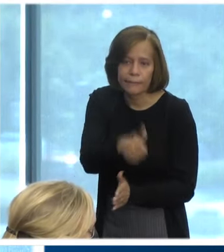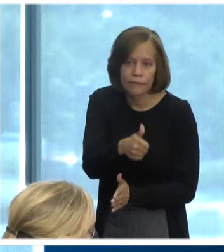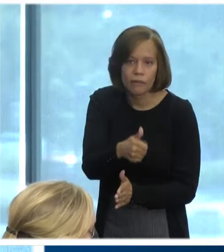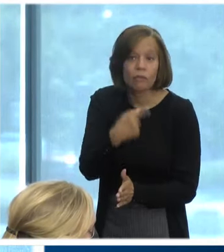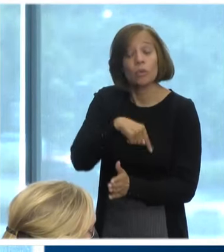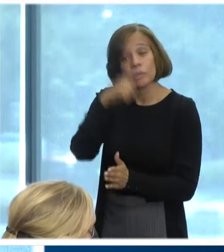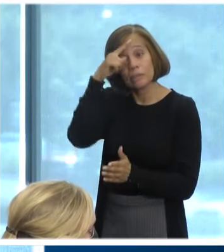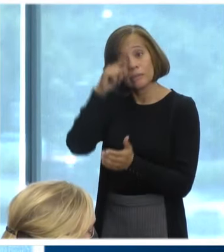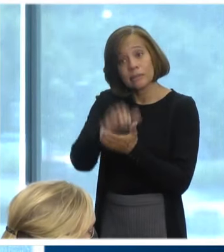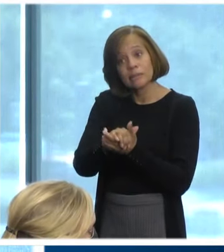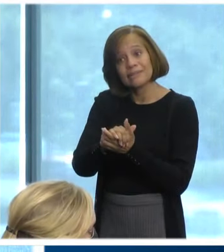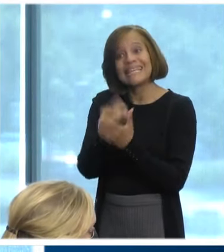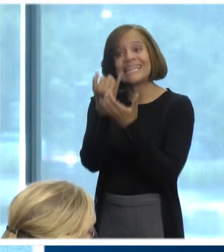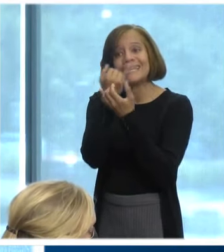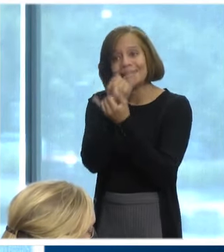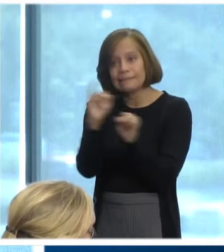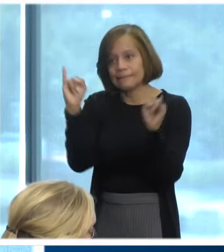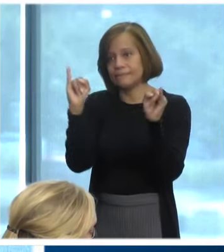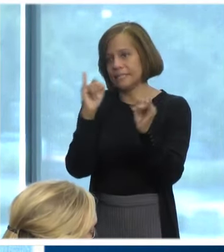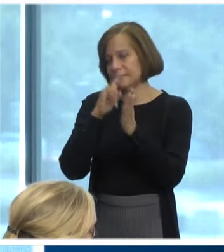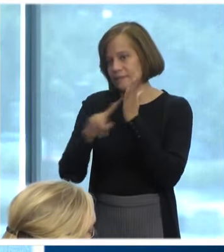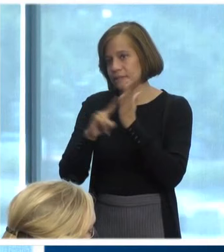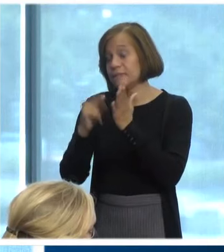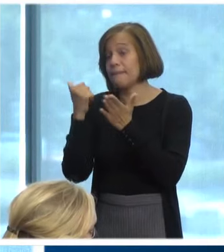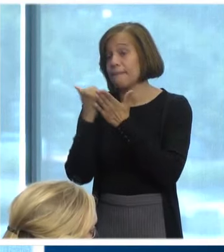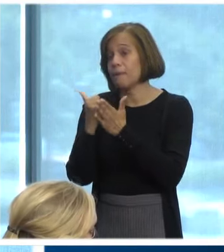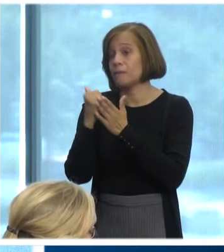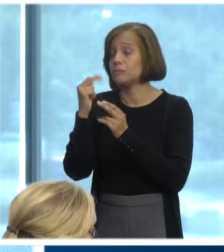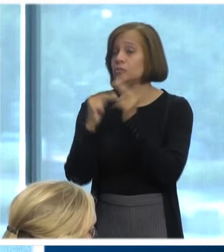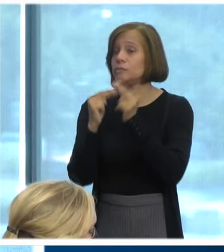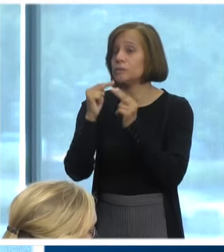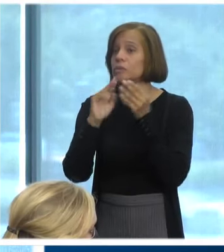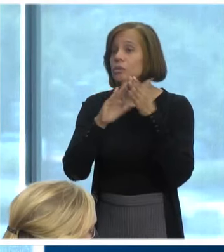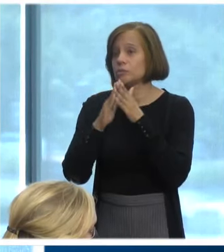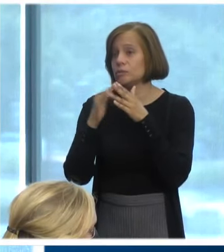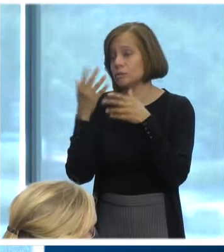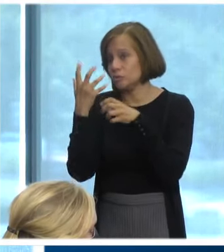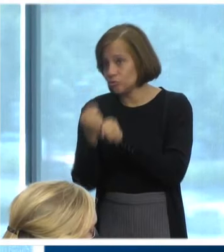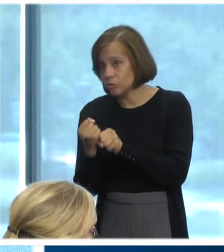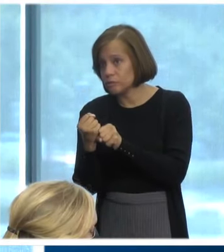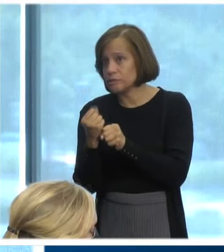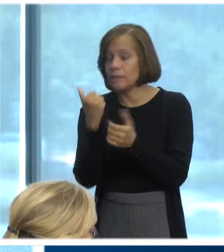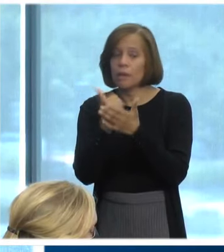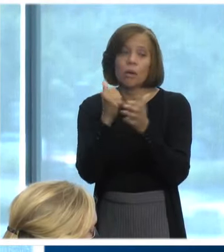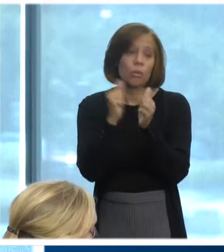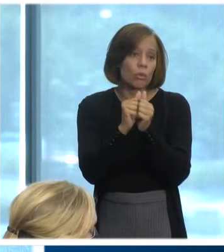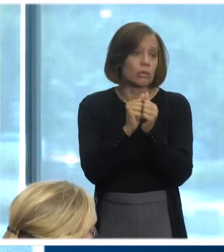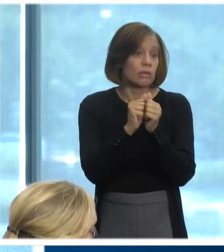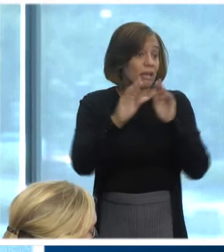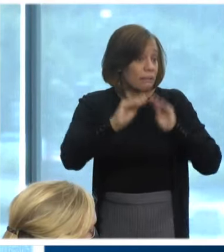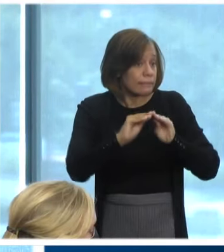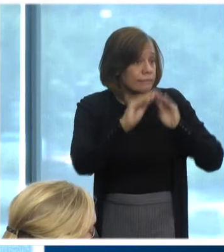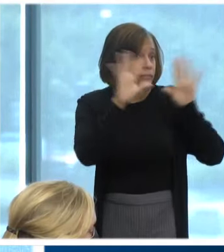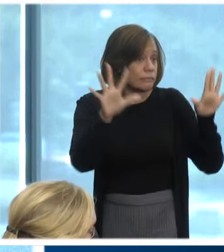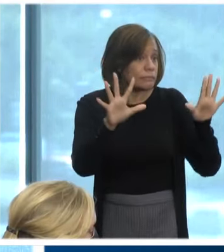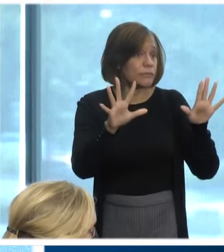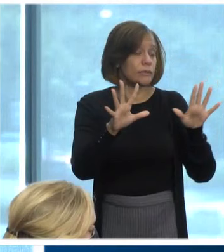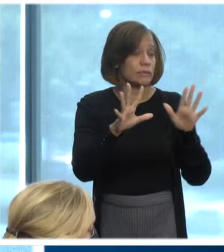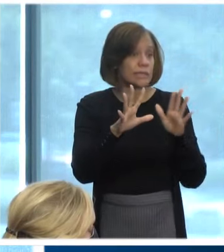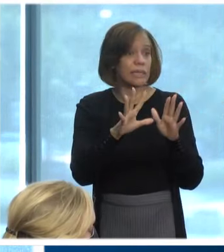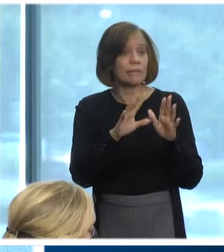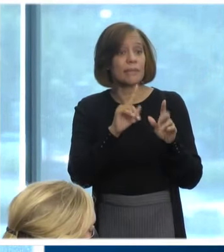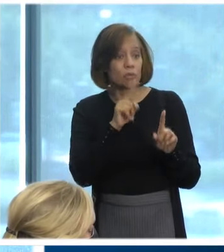investigations help to build community trust and confidence, help with accountability, transparency, and oversight.